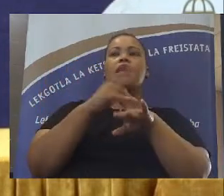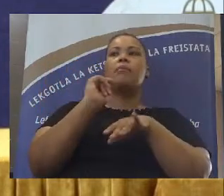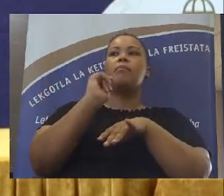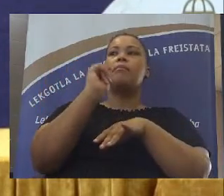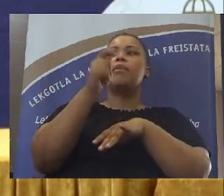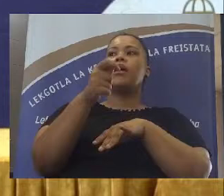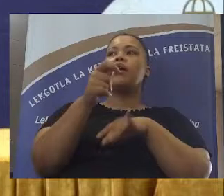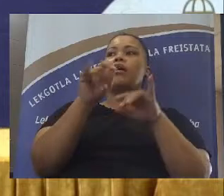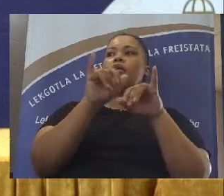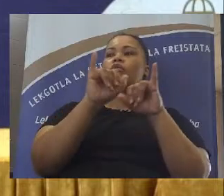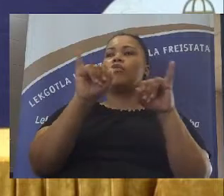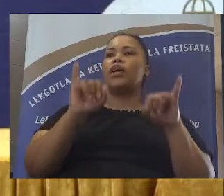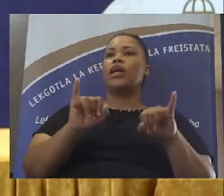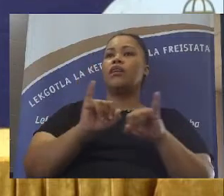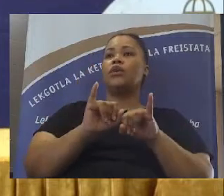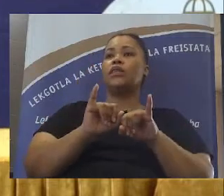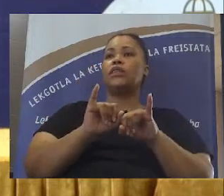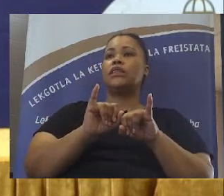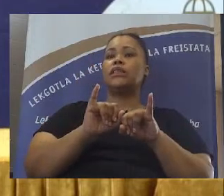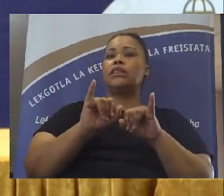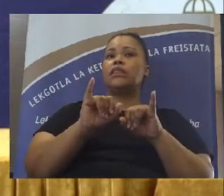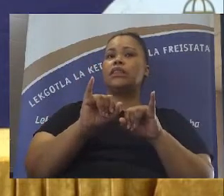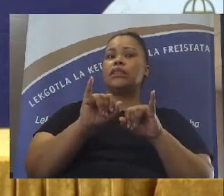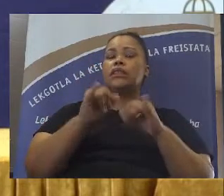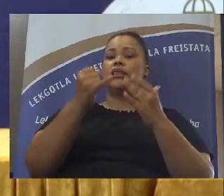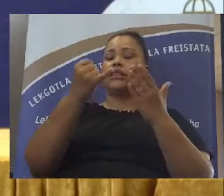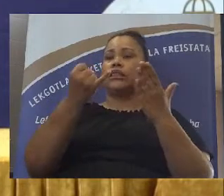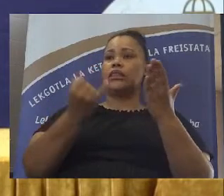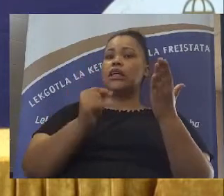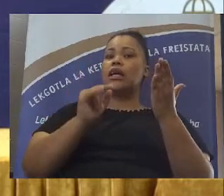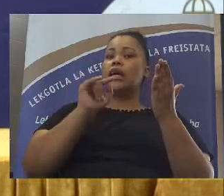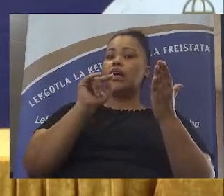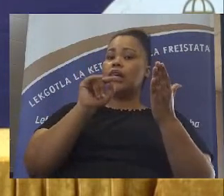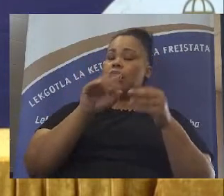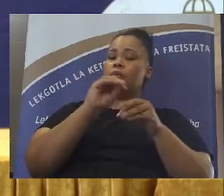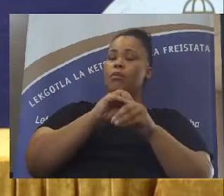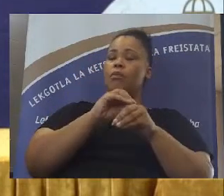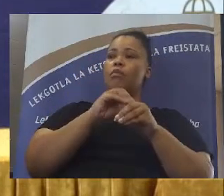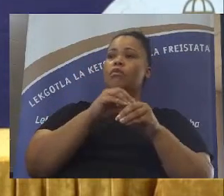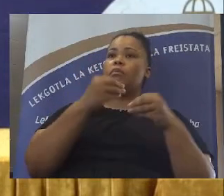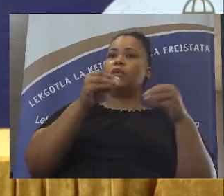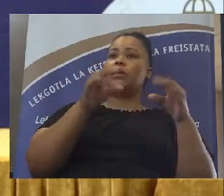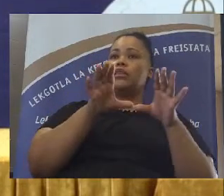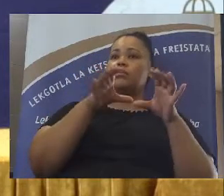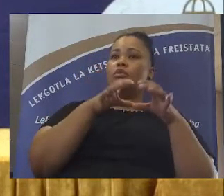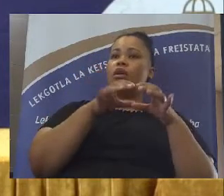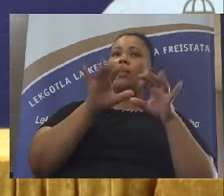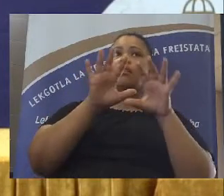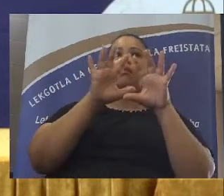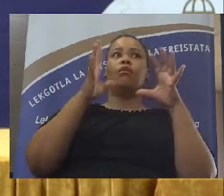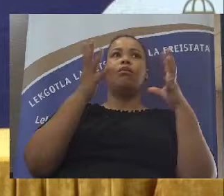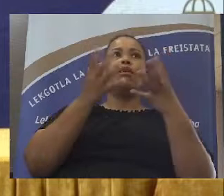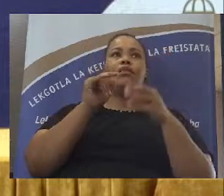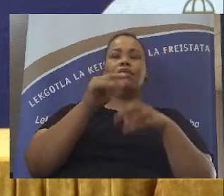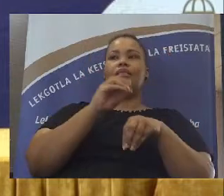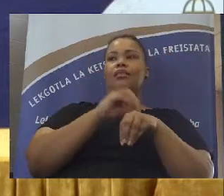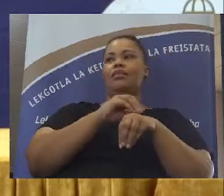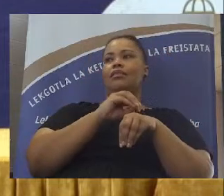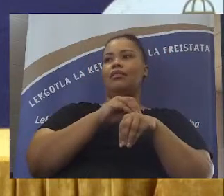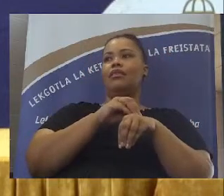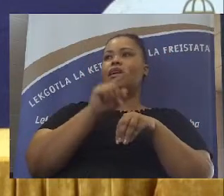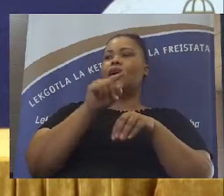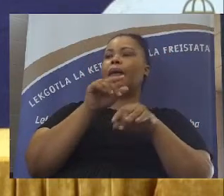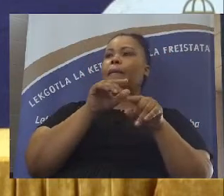legitimate invoices are significant reality in the life of small enterprises across the world and very real